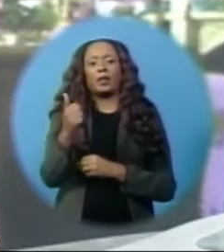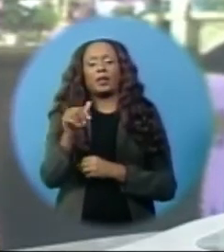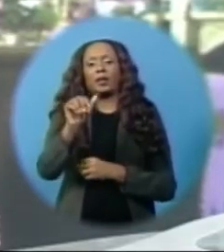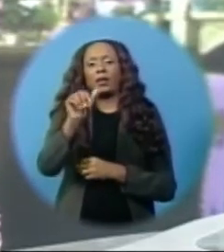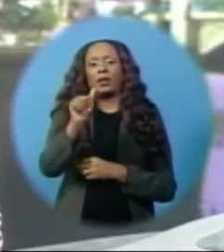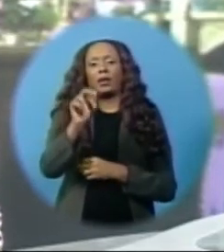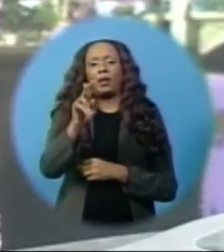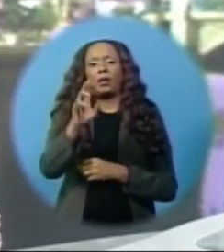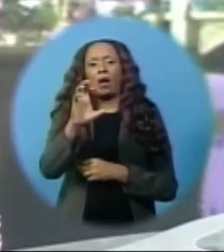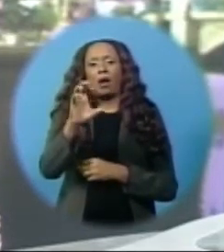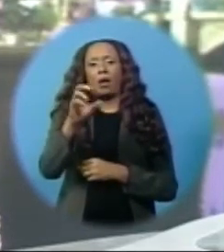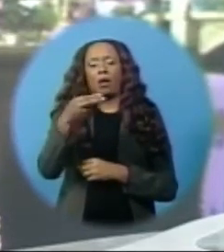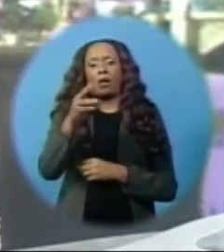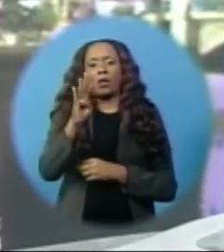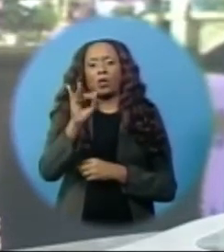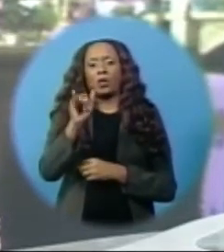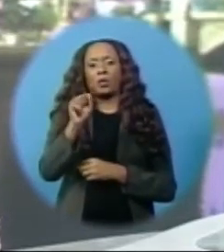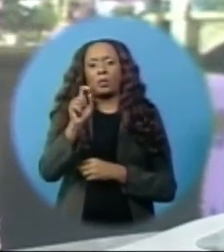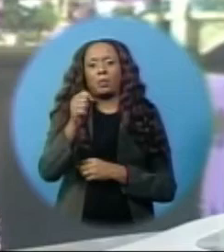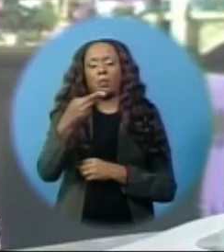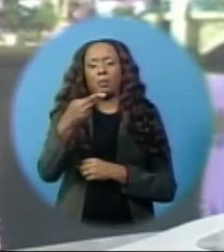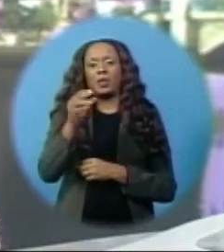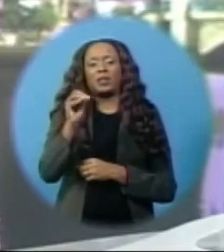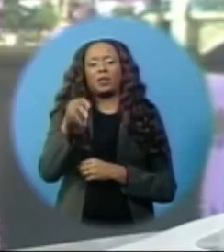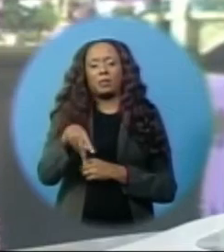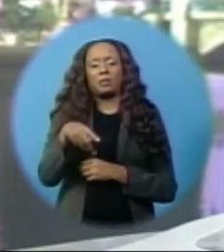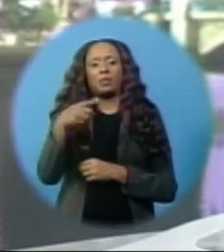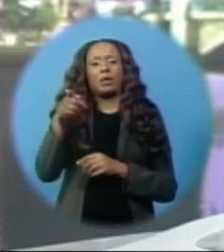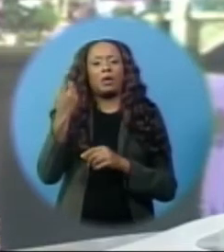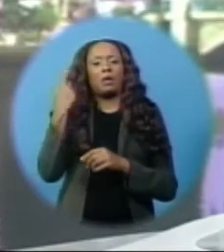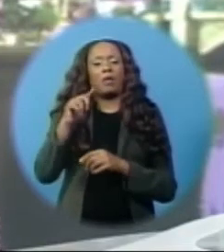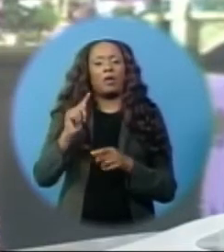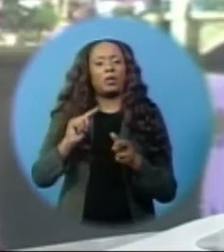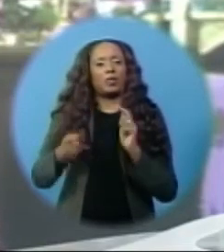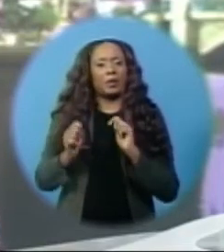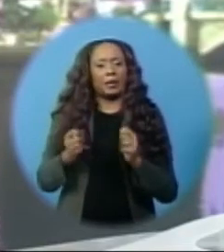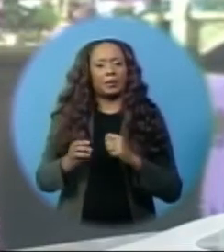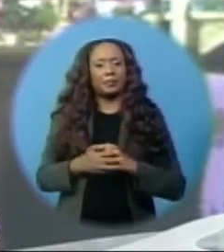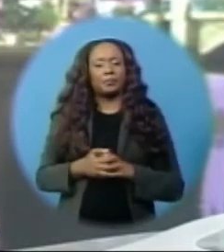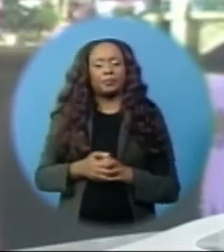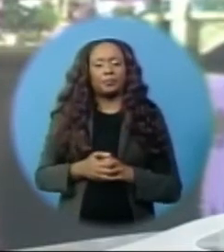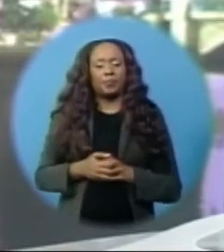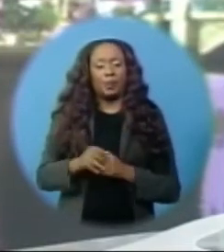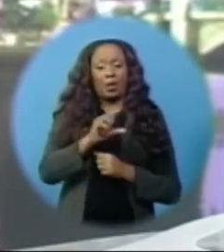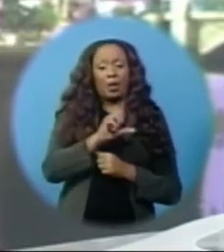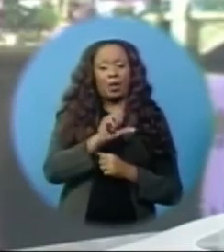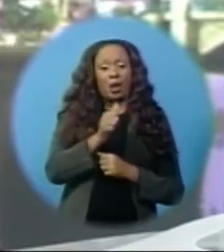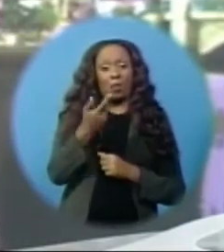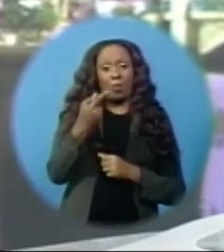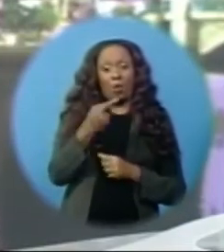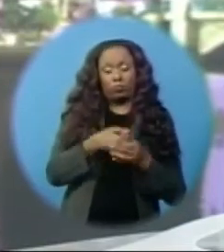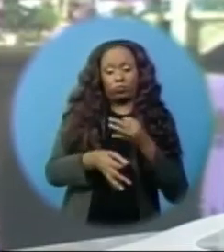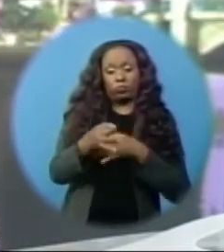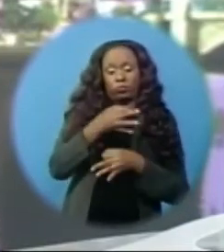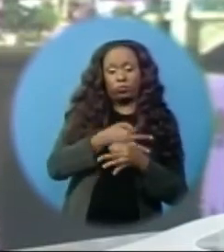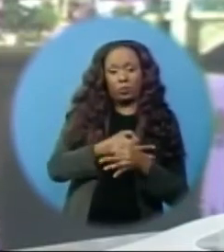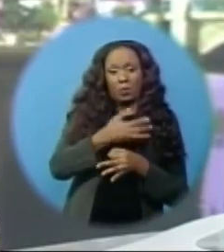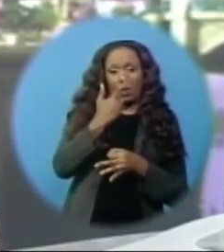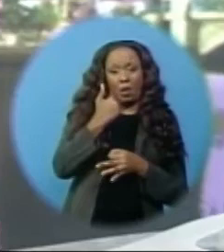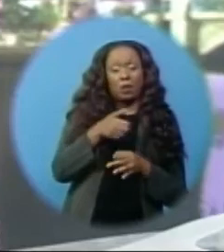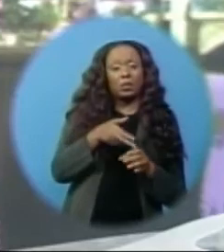of Spain. He will replace Archbishop Joseph Harris, who submitted his letter of resignation to the Pope in March when he